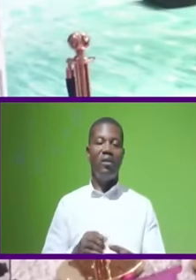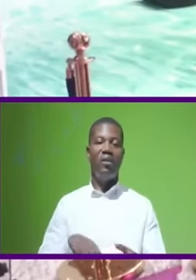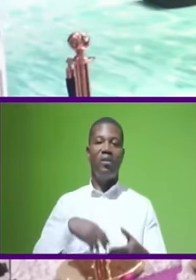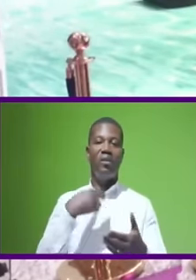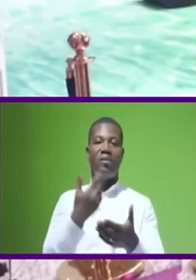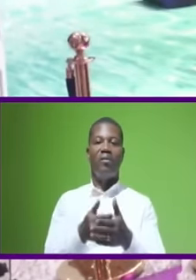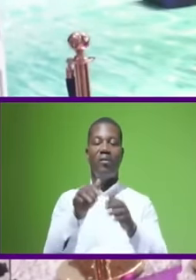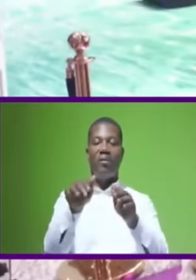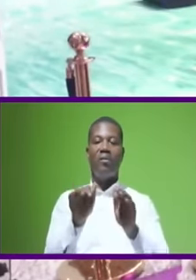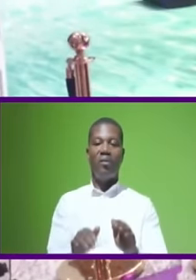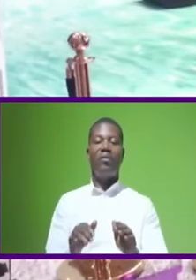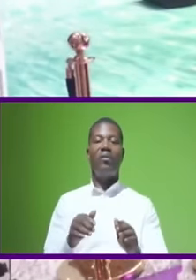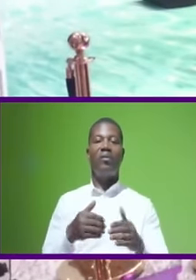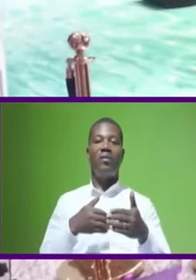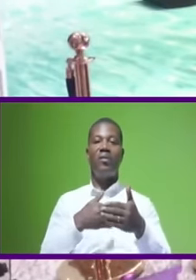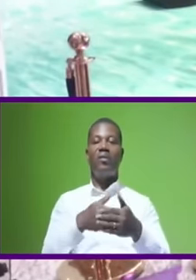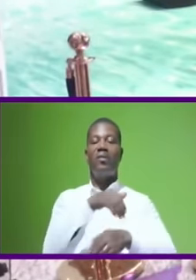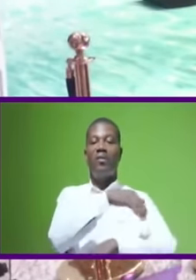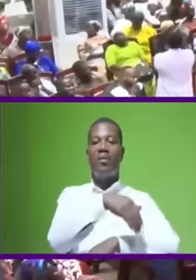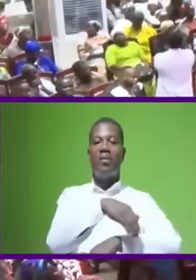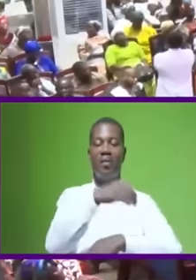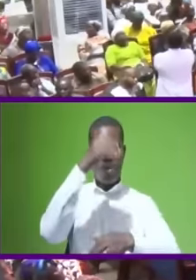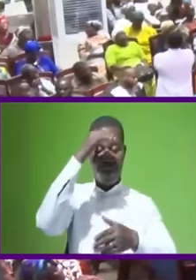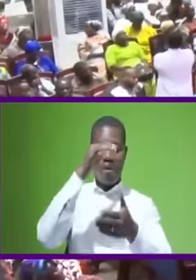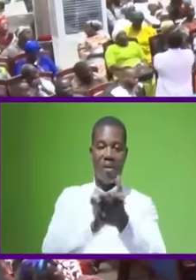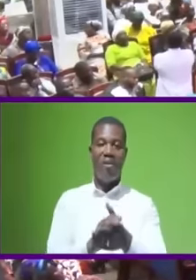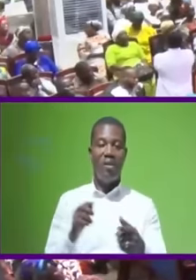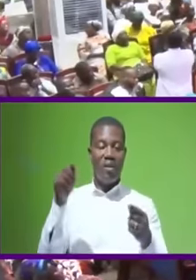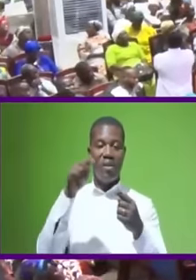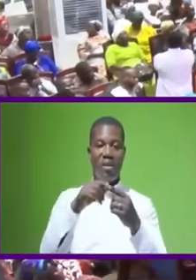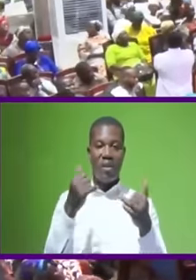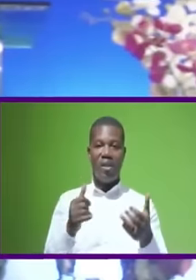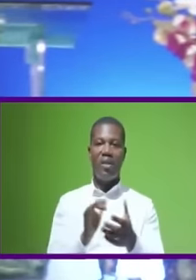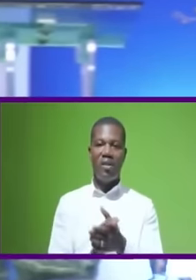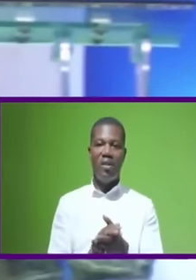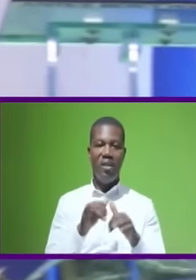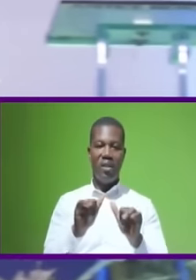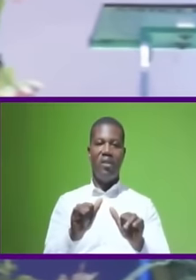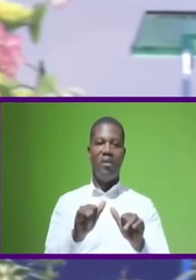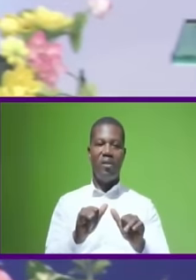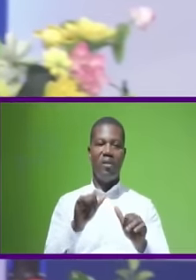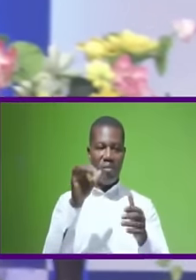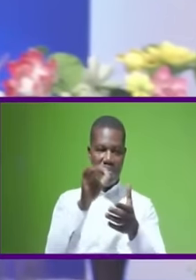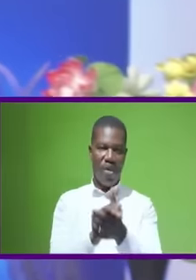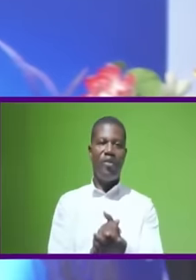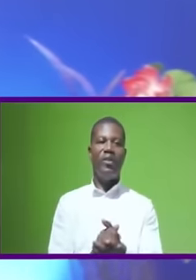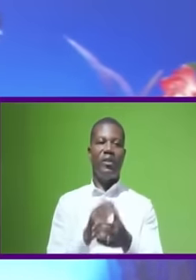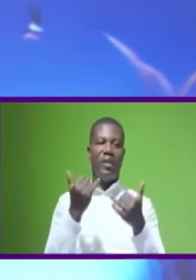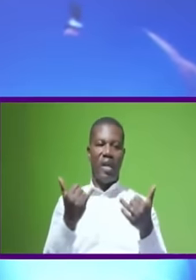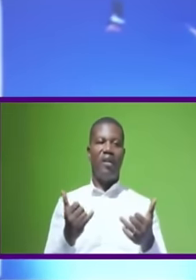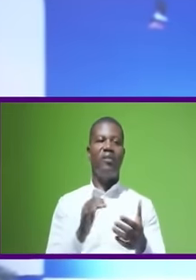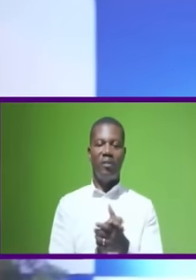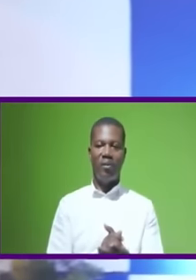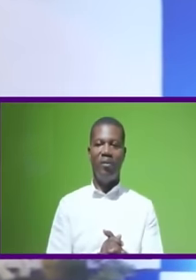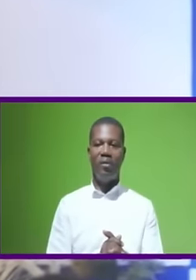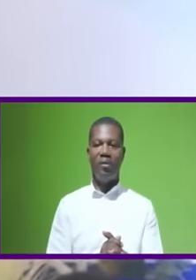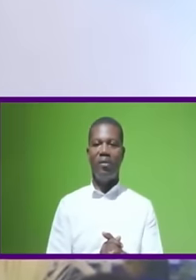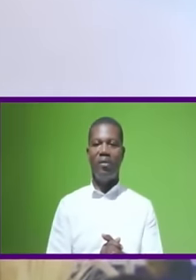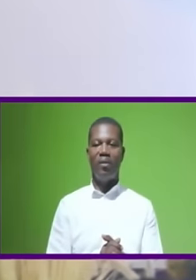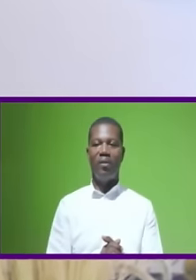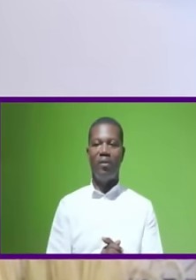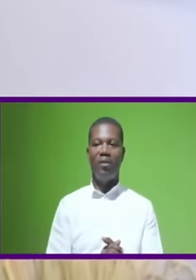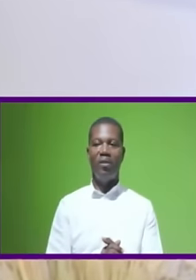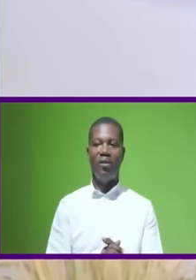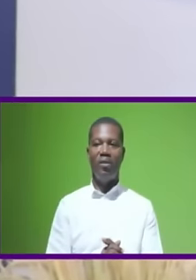the wife was buried close to the husband. So up to now, they are still engaged